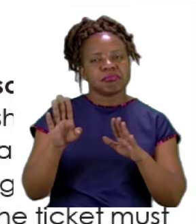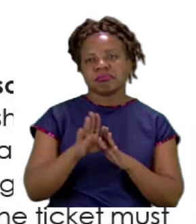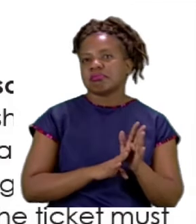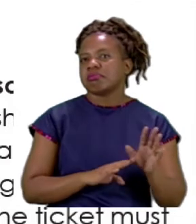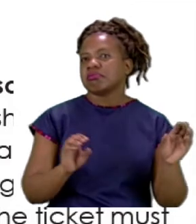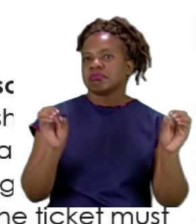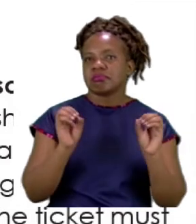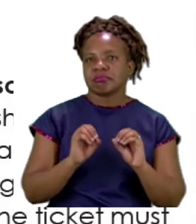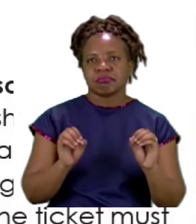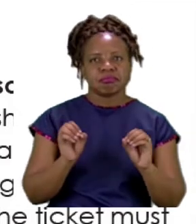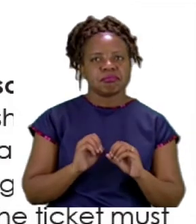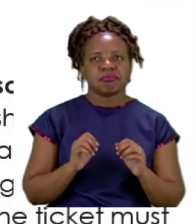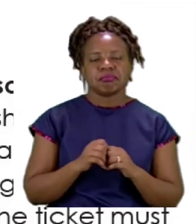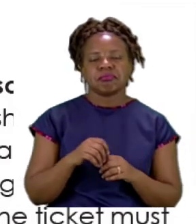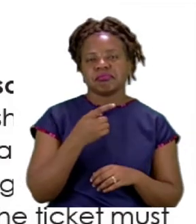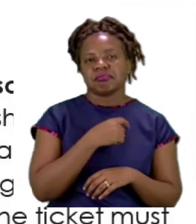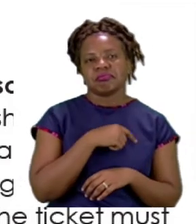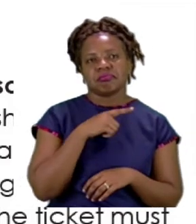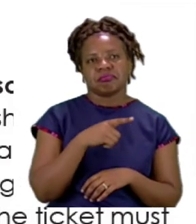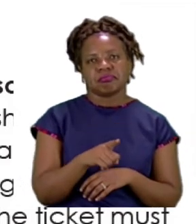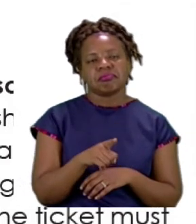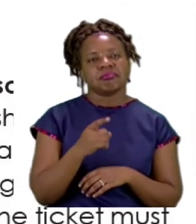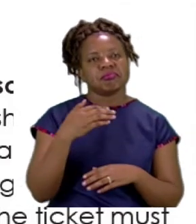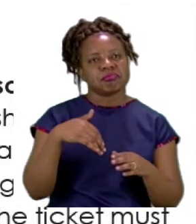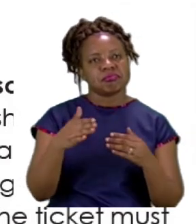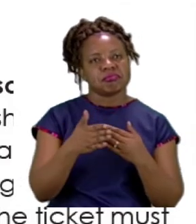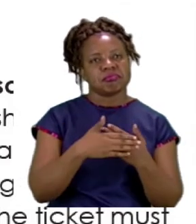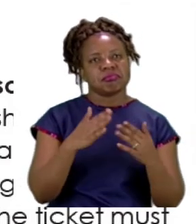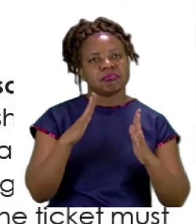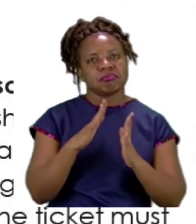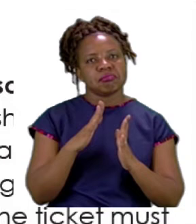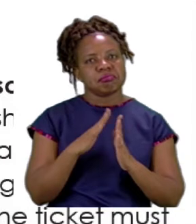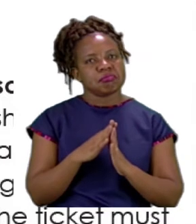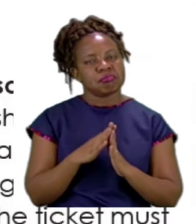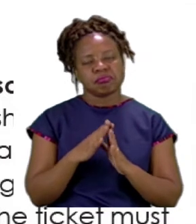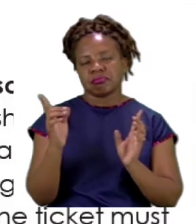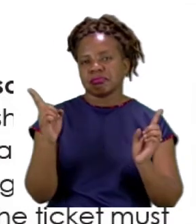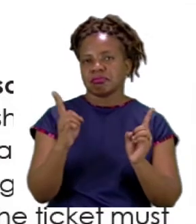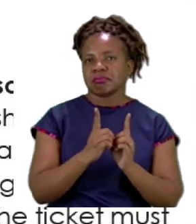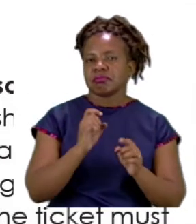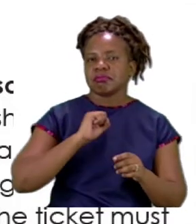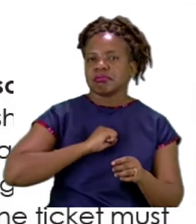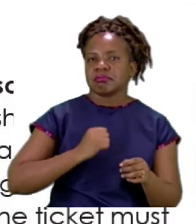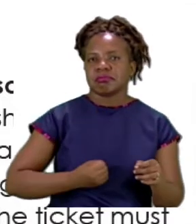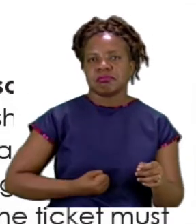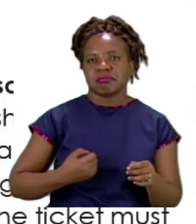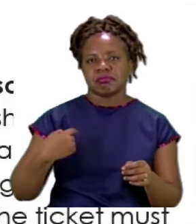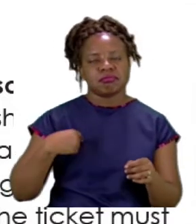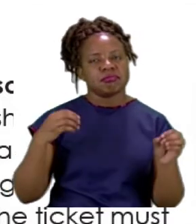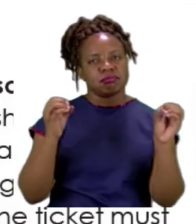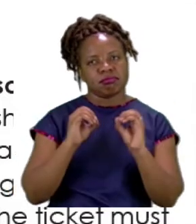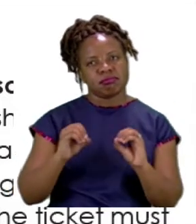home as she failed to see her son. Now she will mail